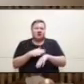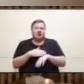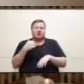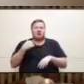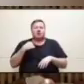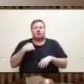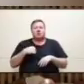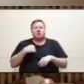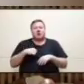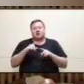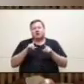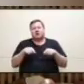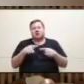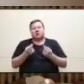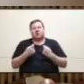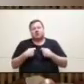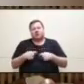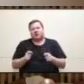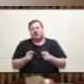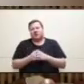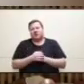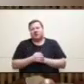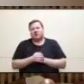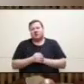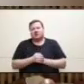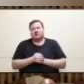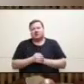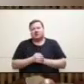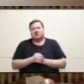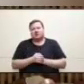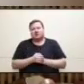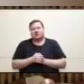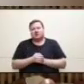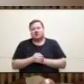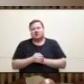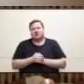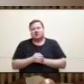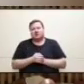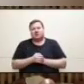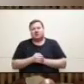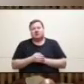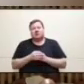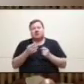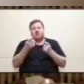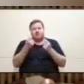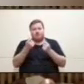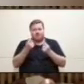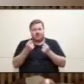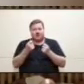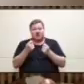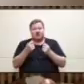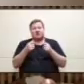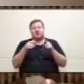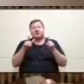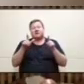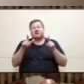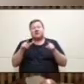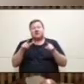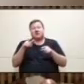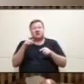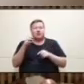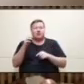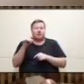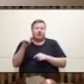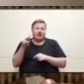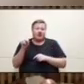is unable to spend. Like Ms. Moloitzai has alluded, The money, that 17 million, was for